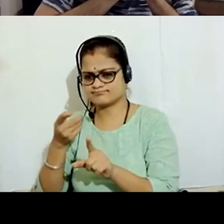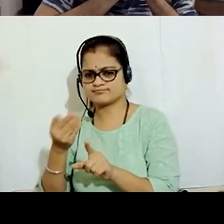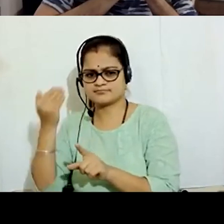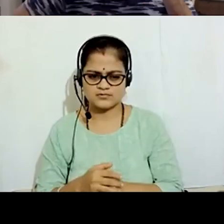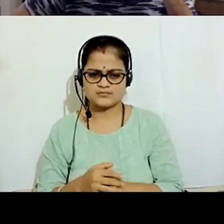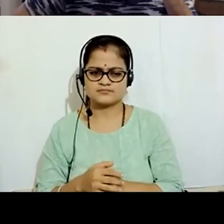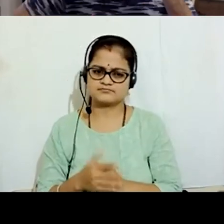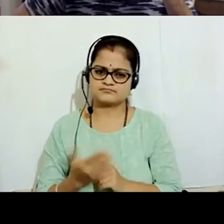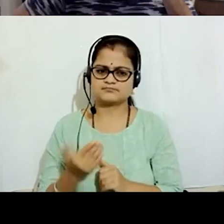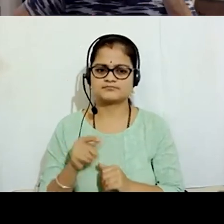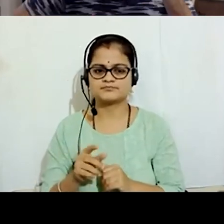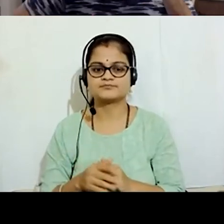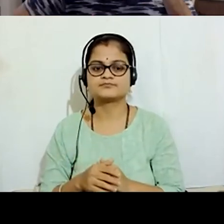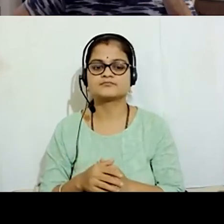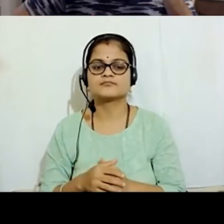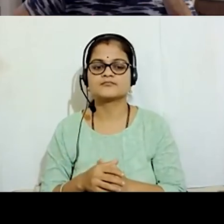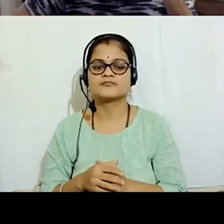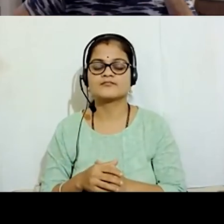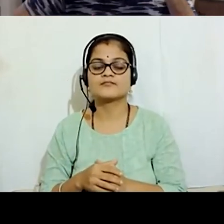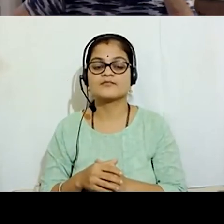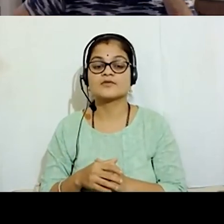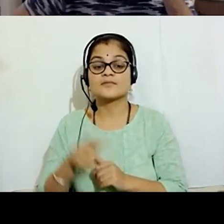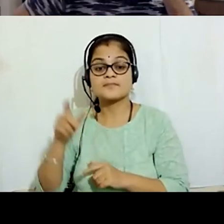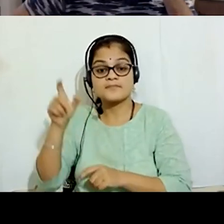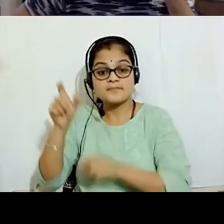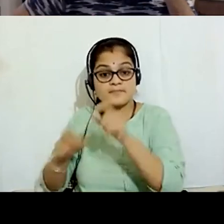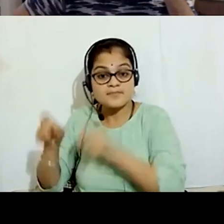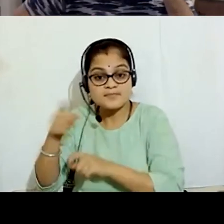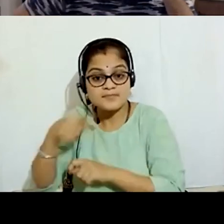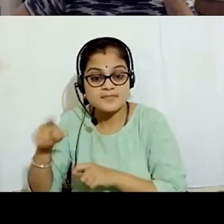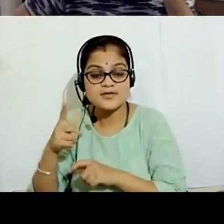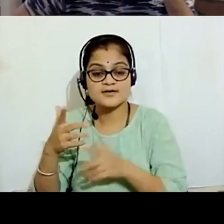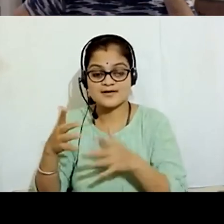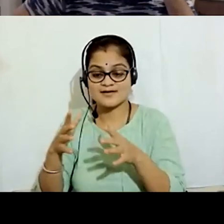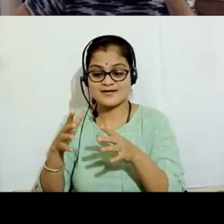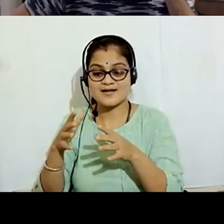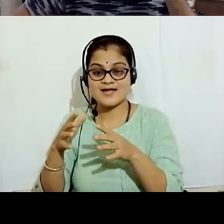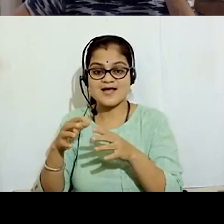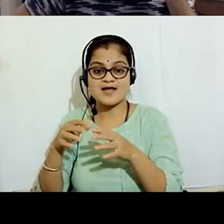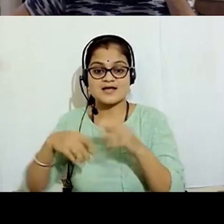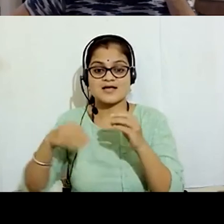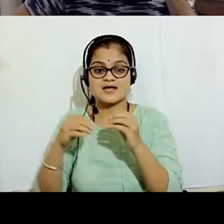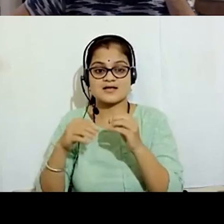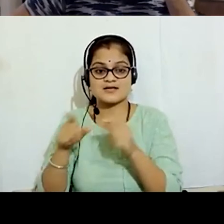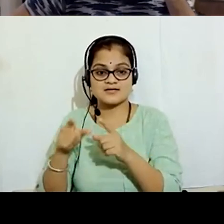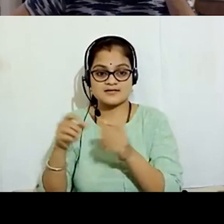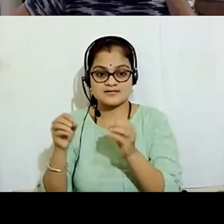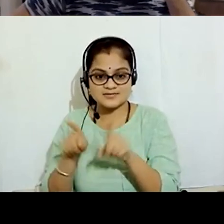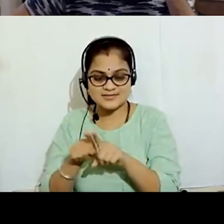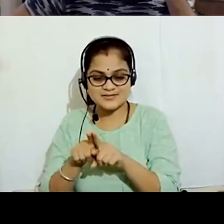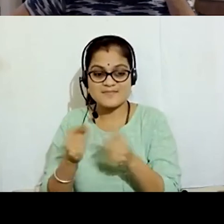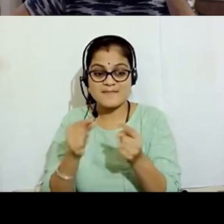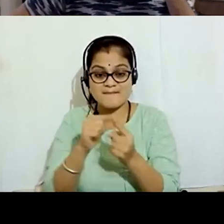that's okay. So this was the sound of people just, like there's an exercise group in Cubbon Park that kind of congregate every